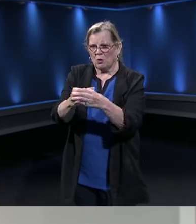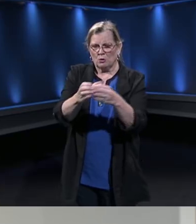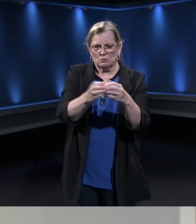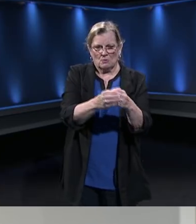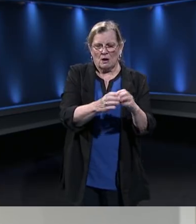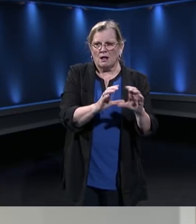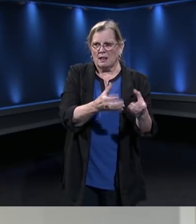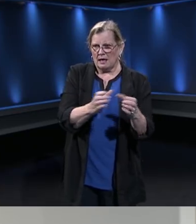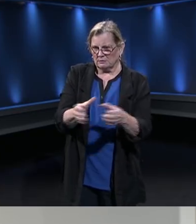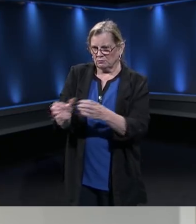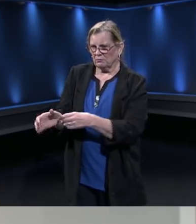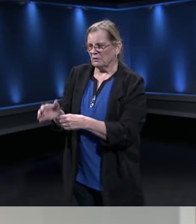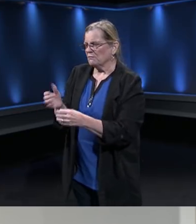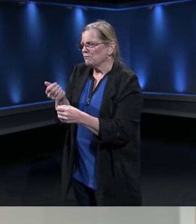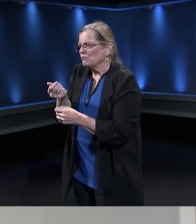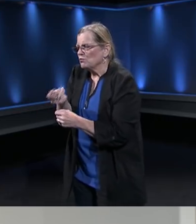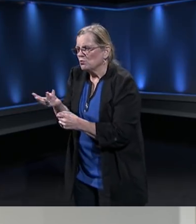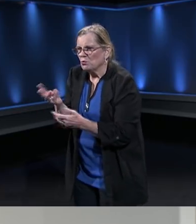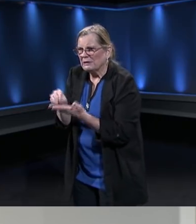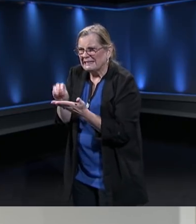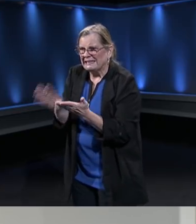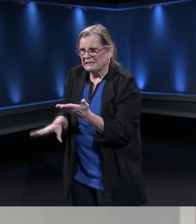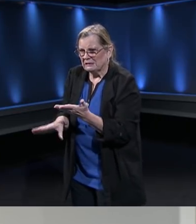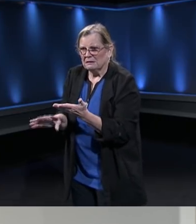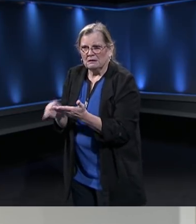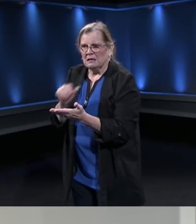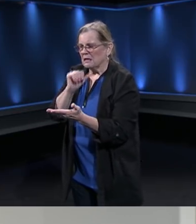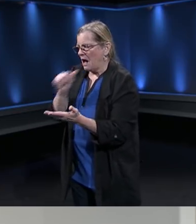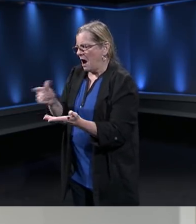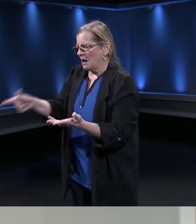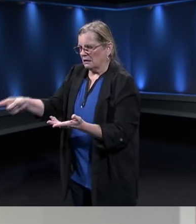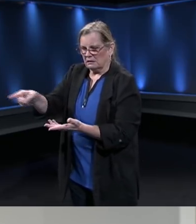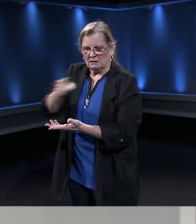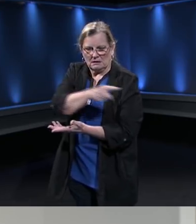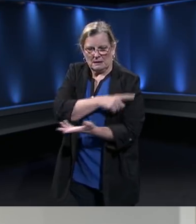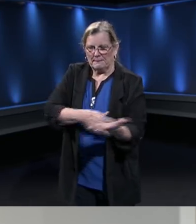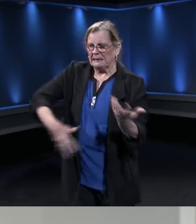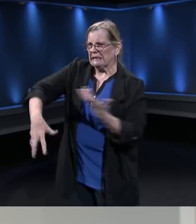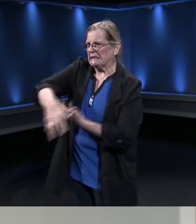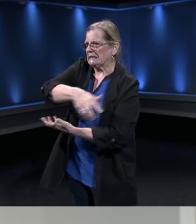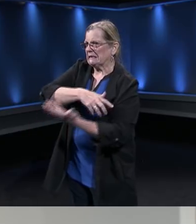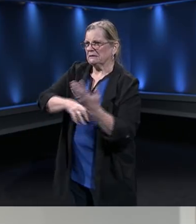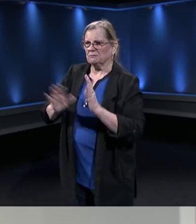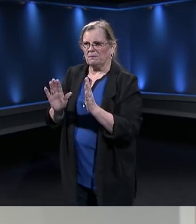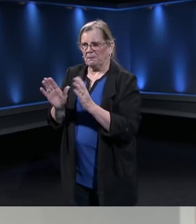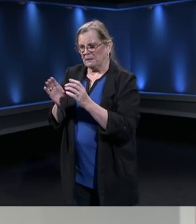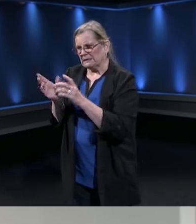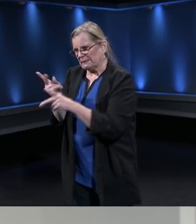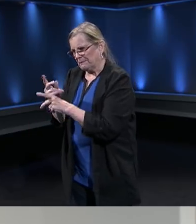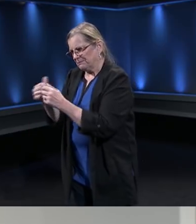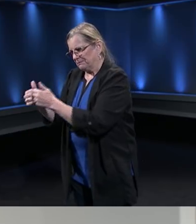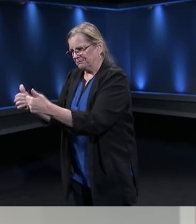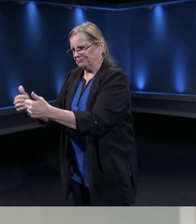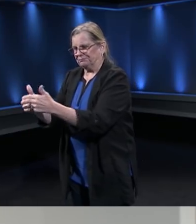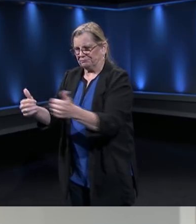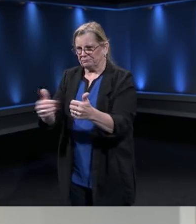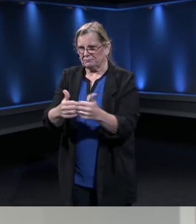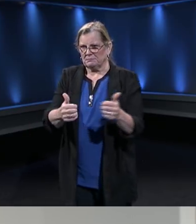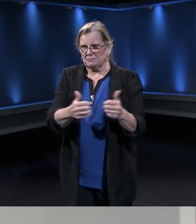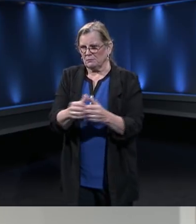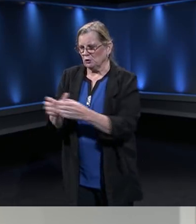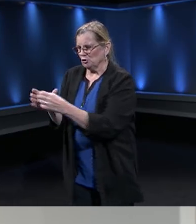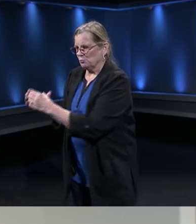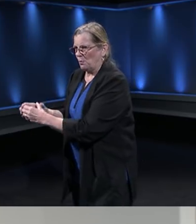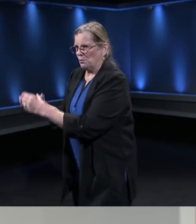kids who will not mix, who will not interact with other students, who will not be going through the hallways as we're